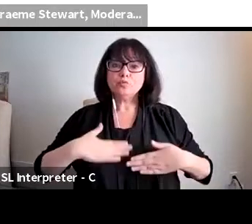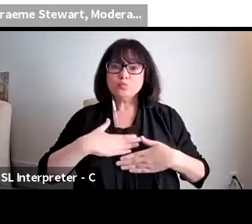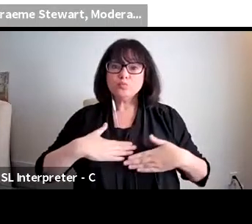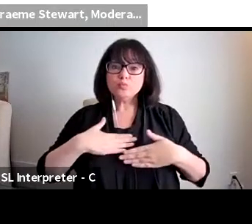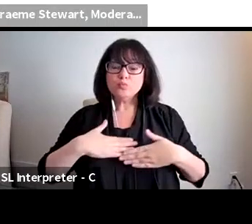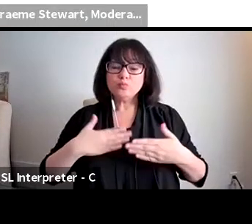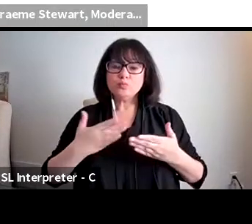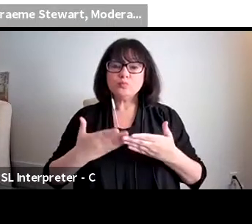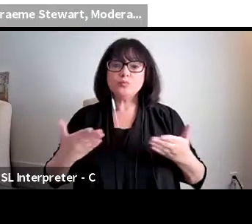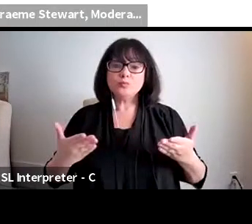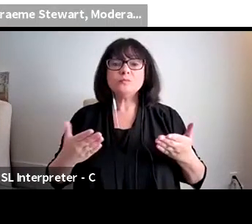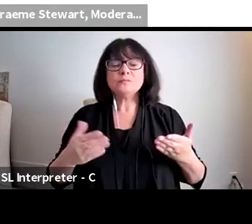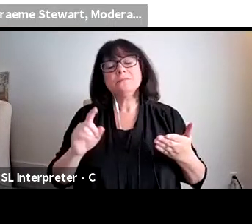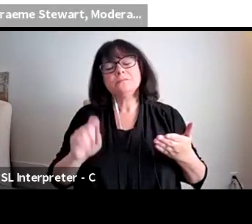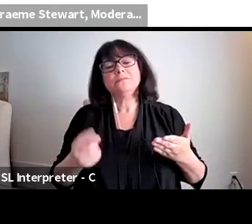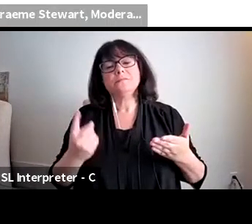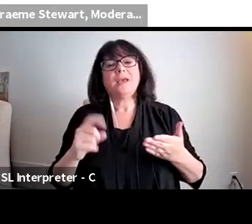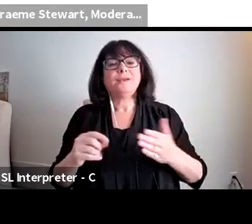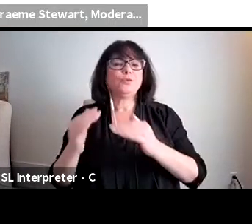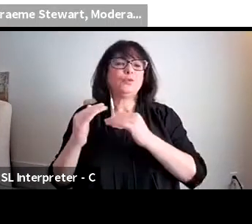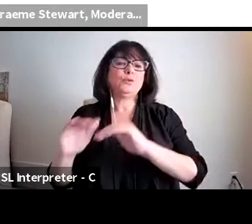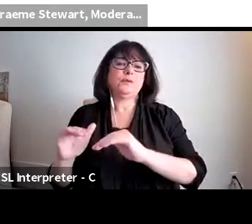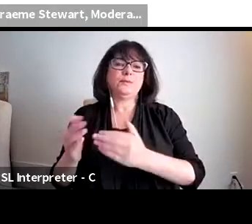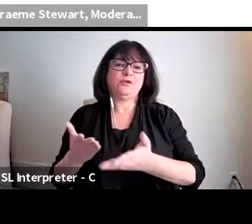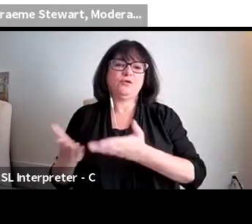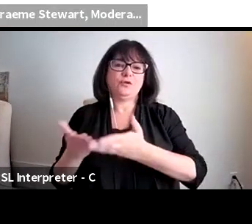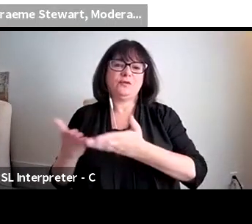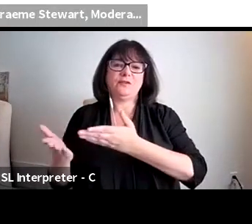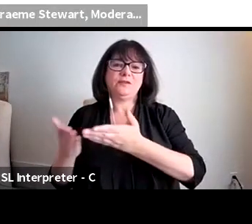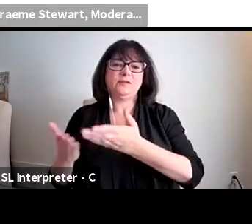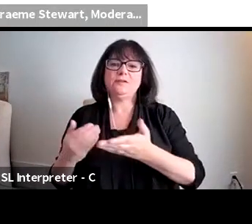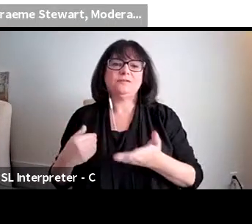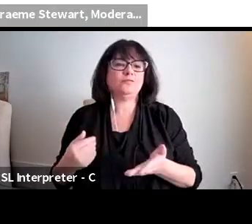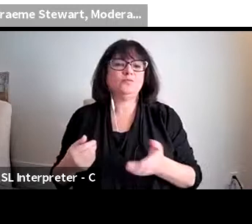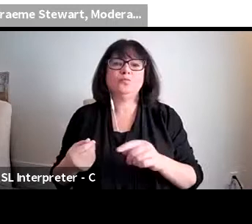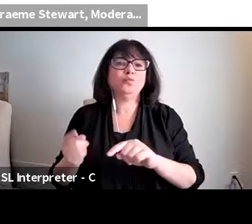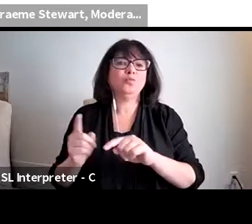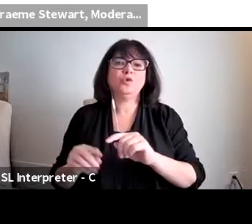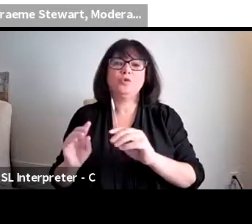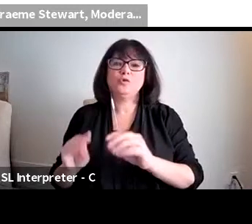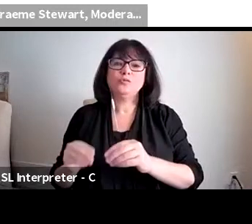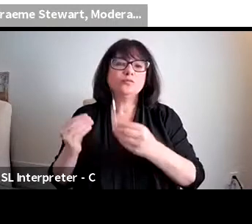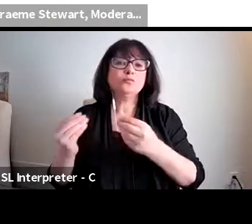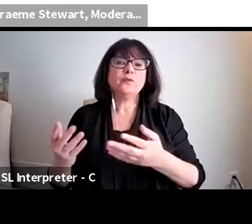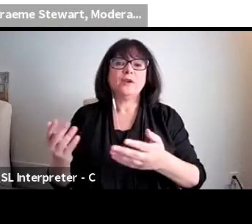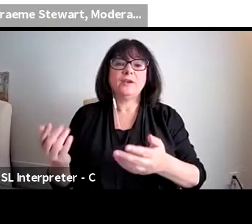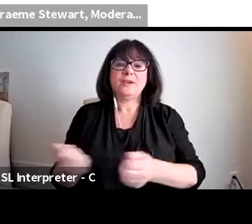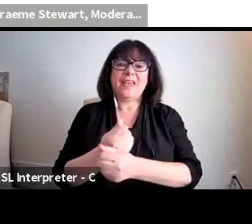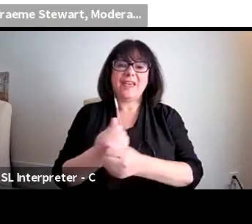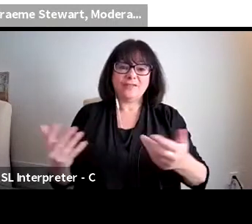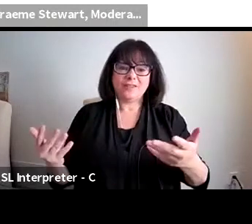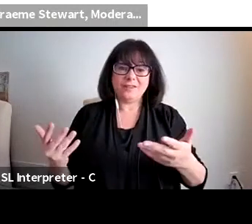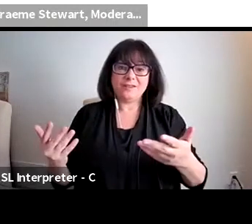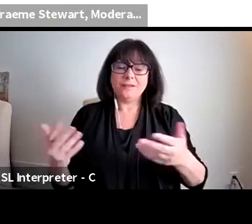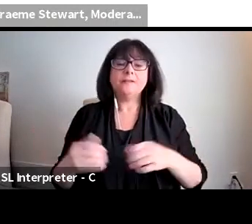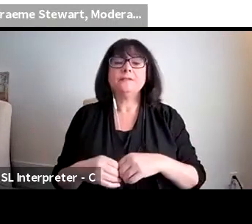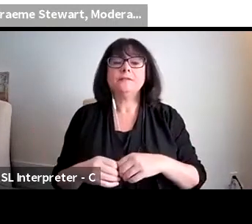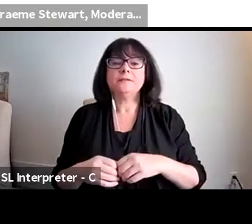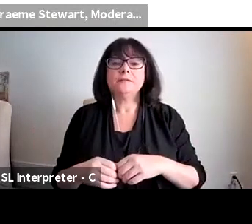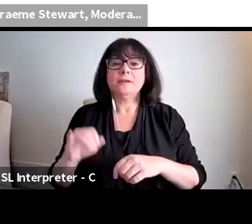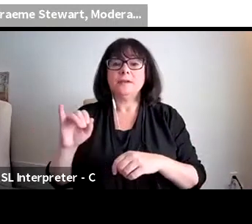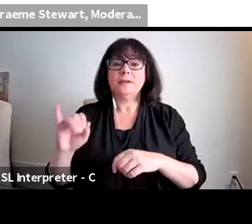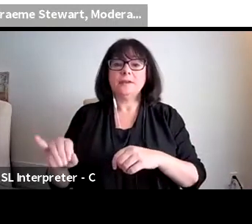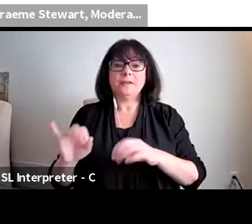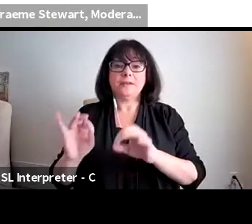had to limit services. We couldn't offer the full expanse of services. So we did reduce that fee